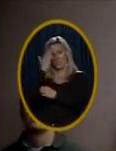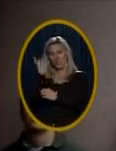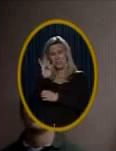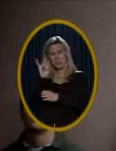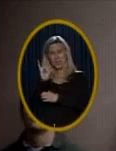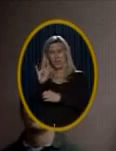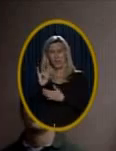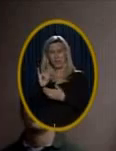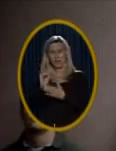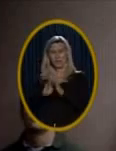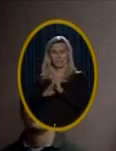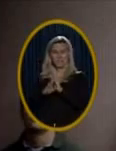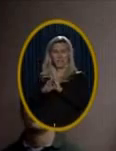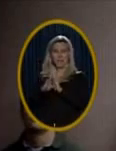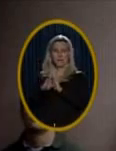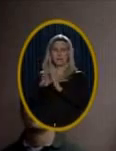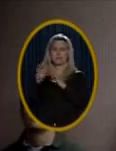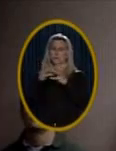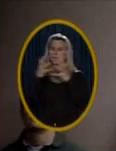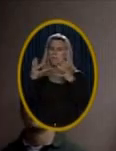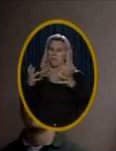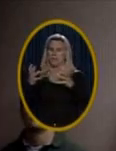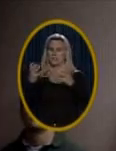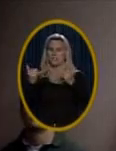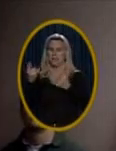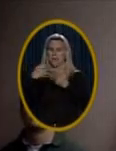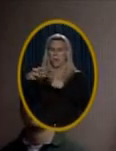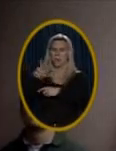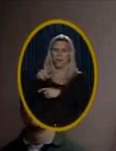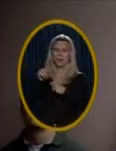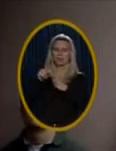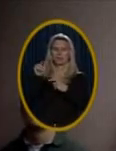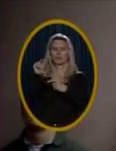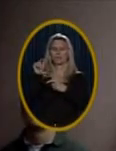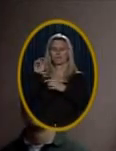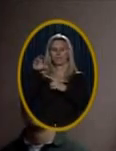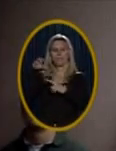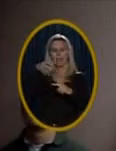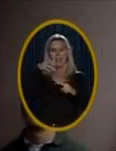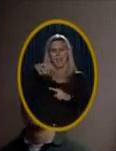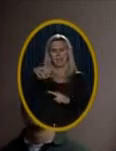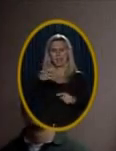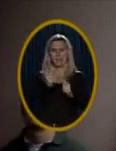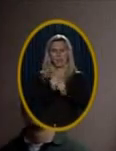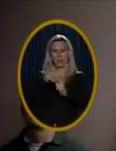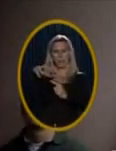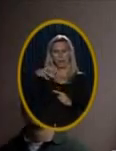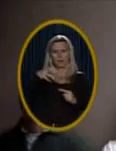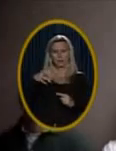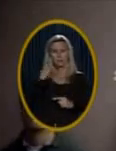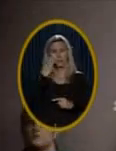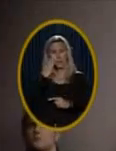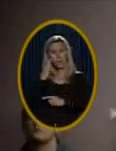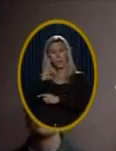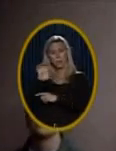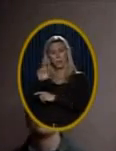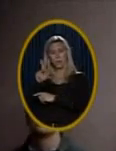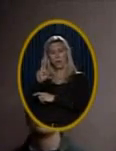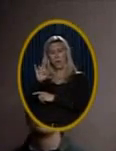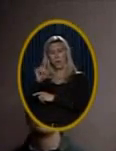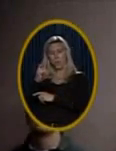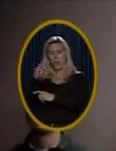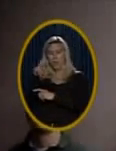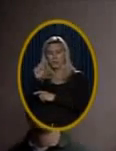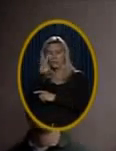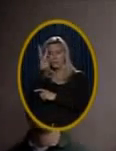go back to landing with parachutes in a desert in a capsule after, you know, Buck Rogers would have us,